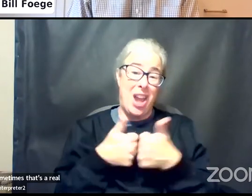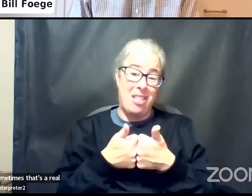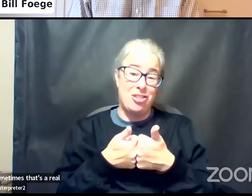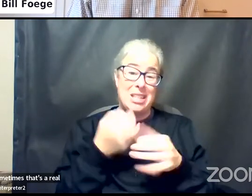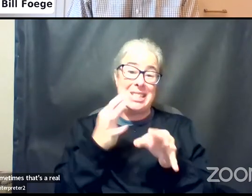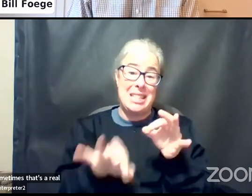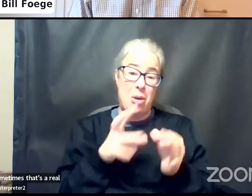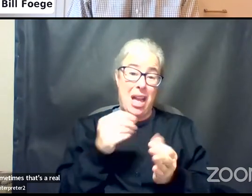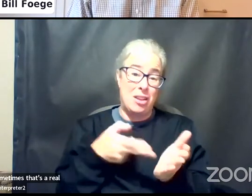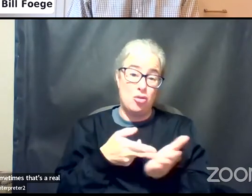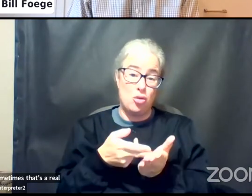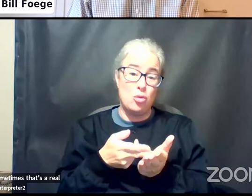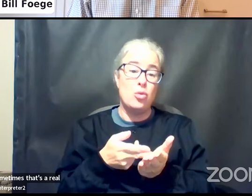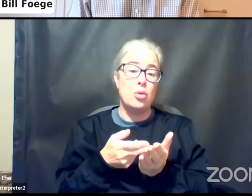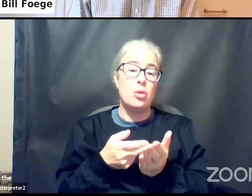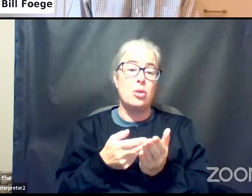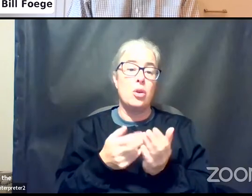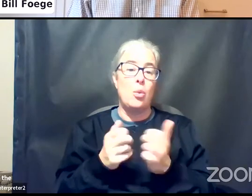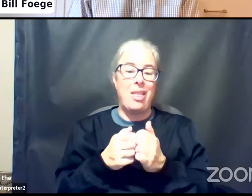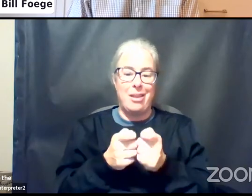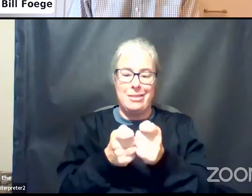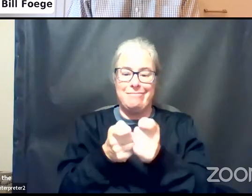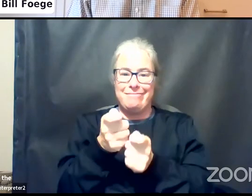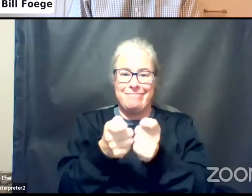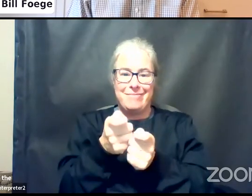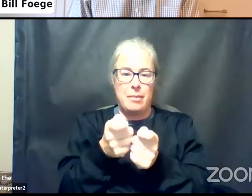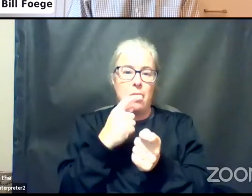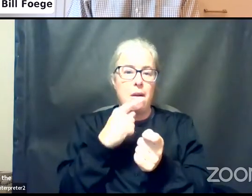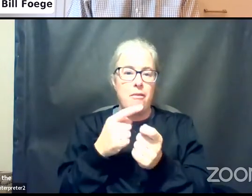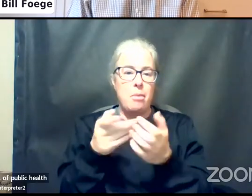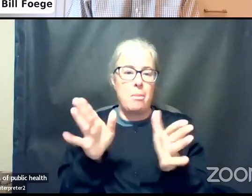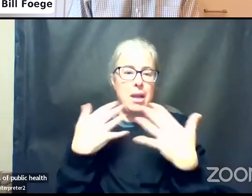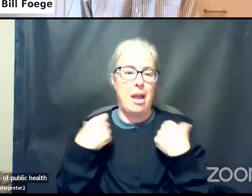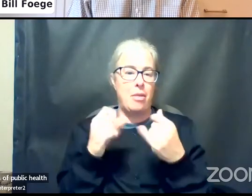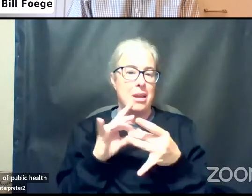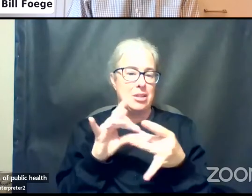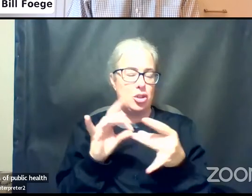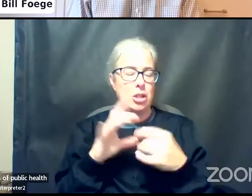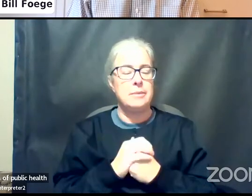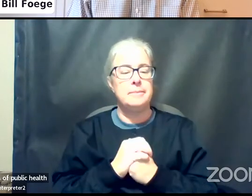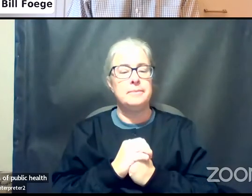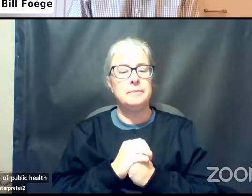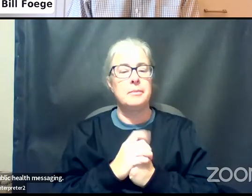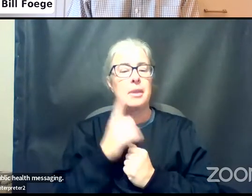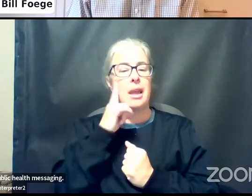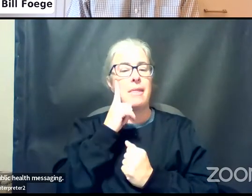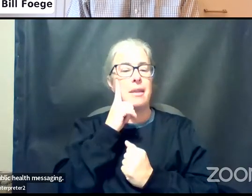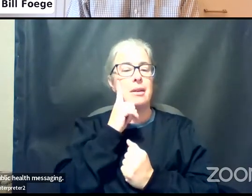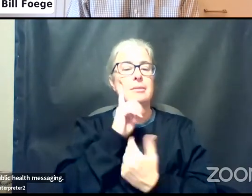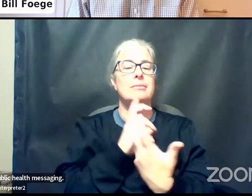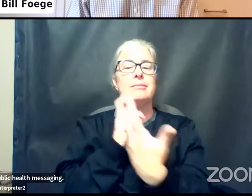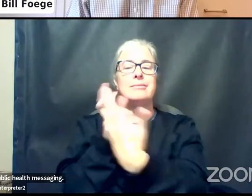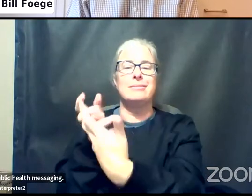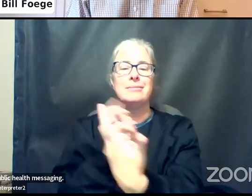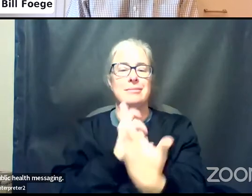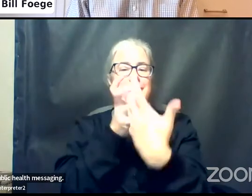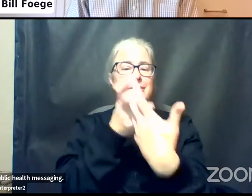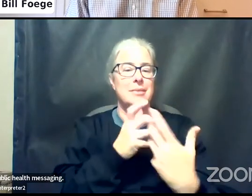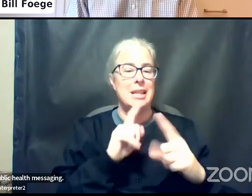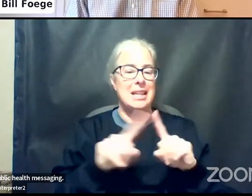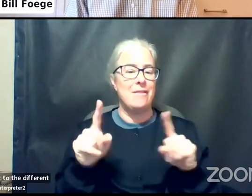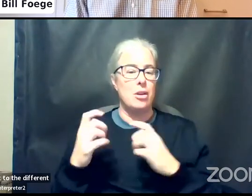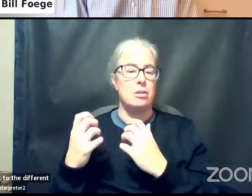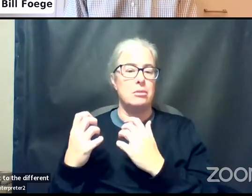with the nuances of Public Health messaging but I think again tailoring it to the different audiences